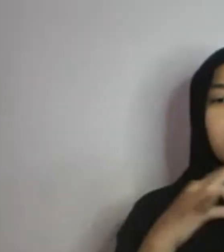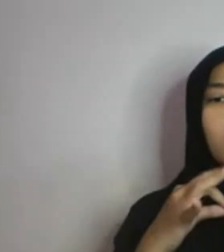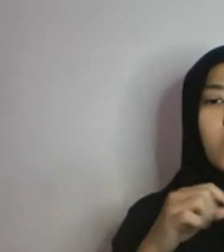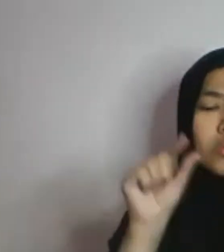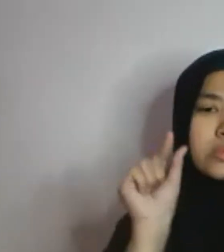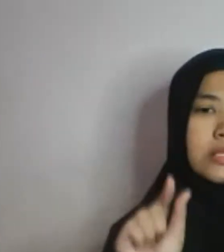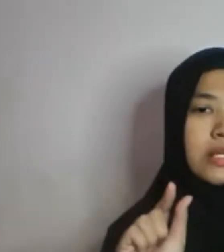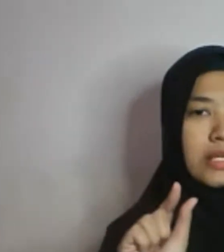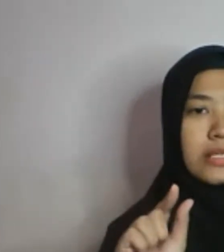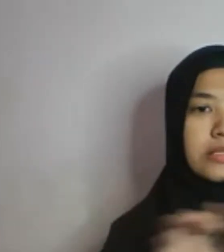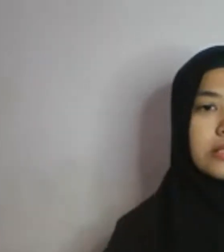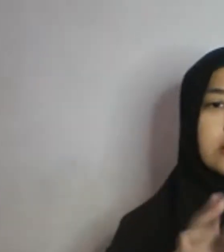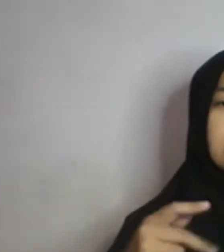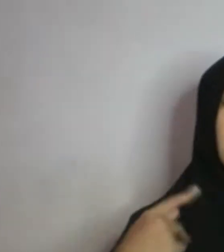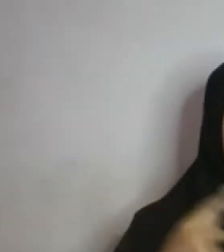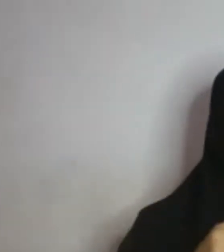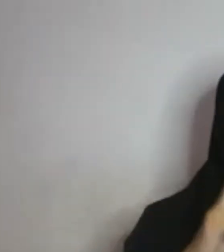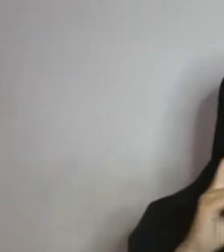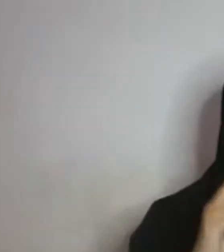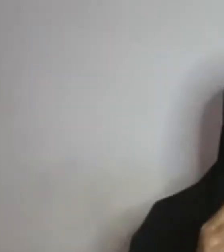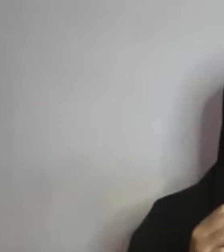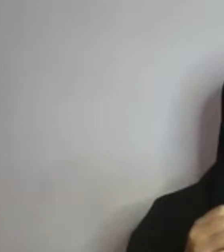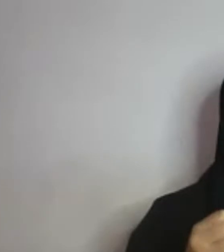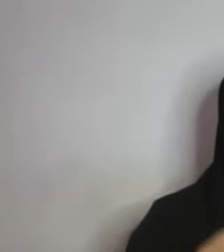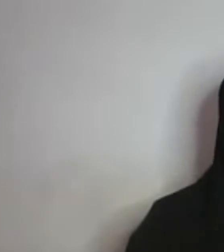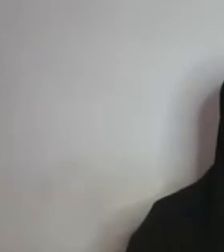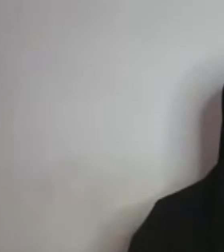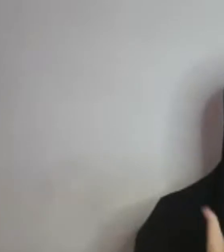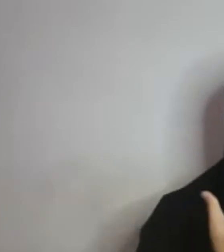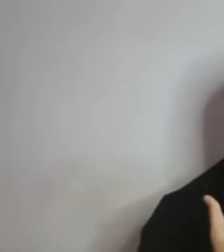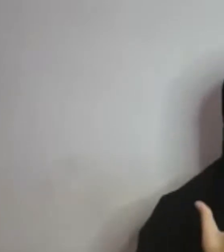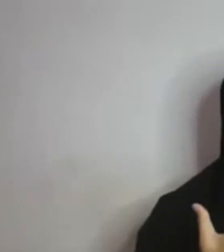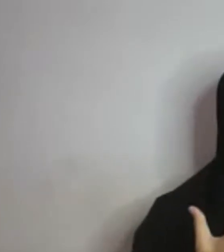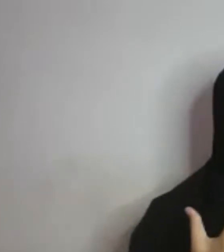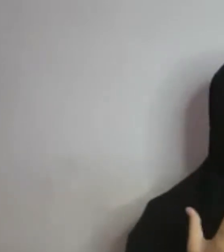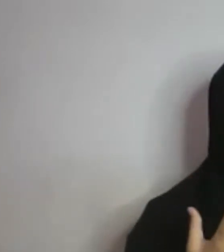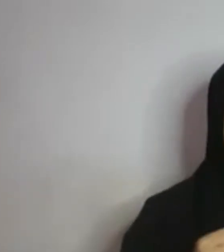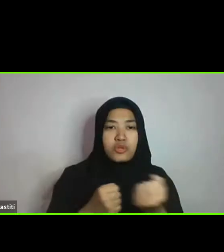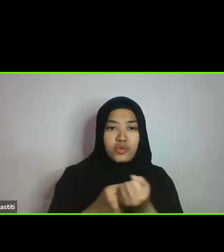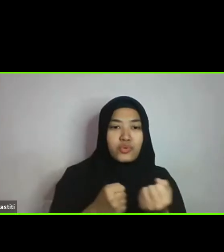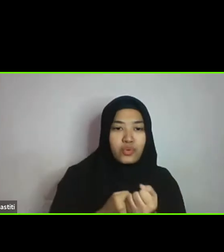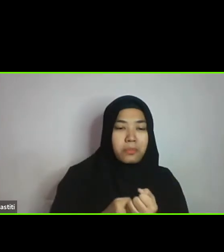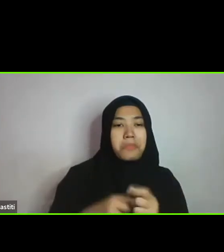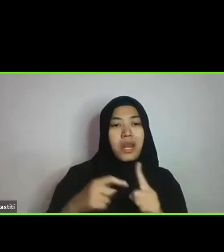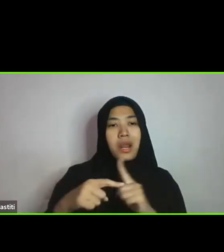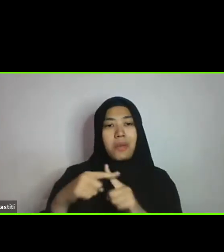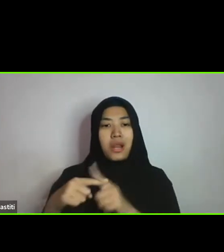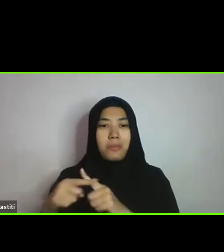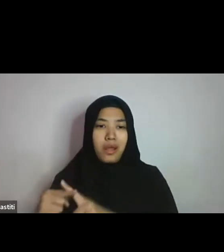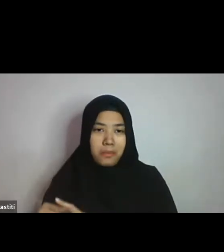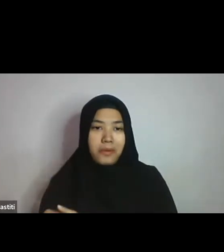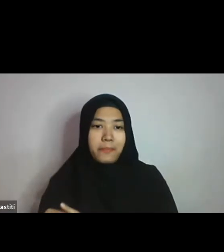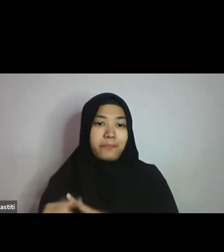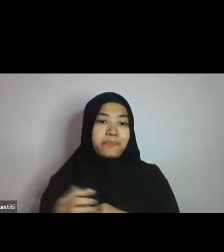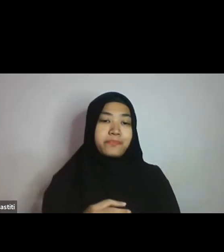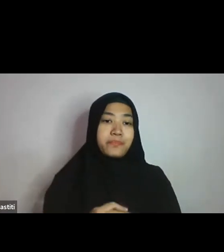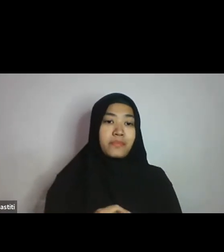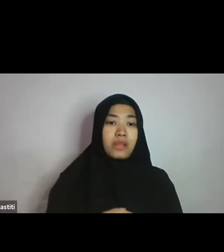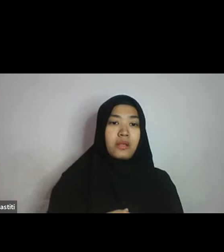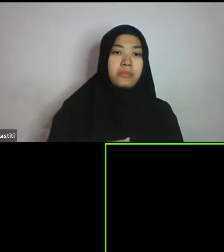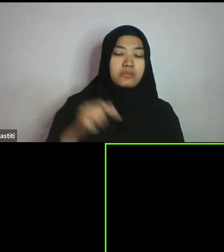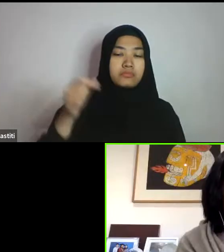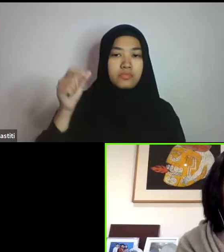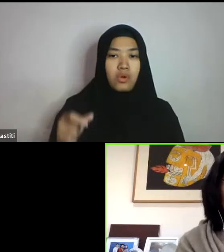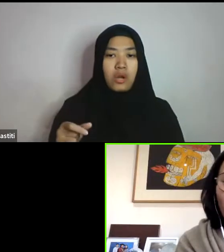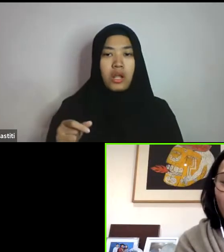I'm happy to take questions. All right. Okay. Thank you so much, Pak Hans. Thank you so much. I think for some